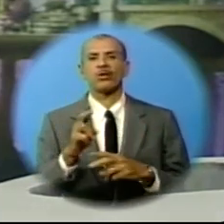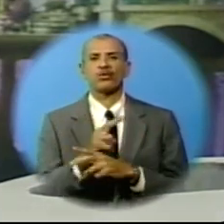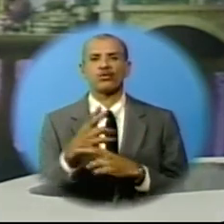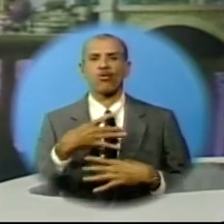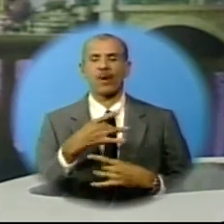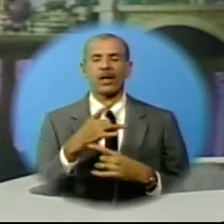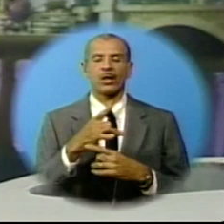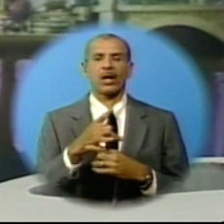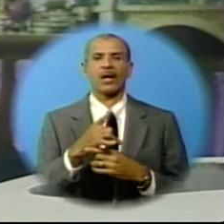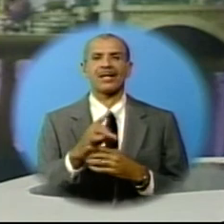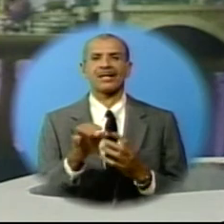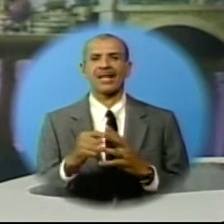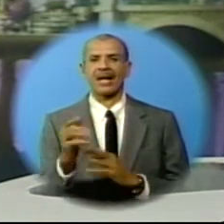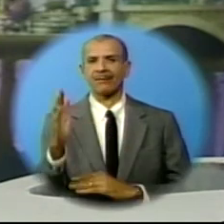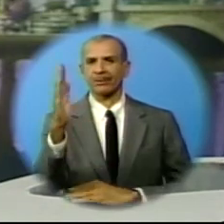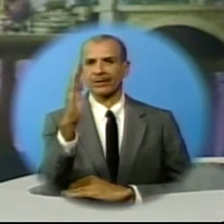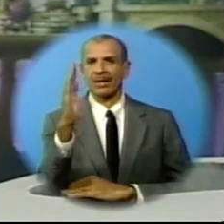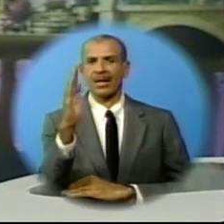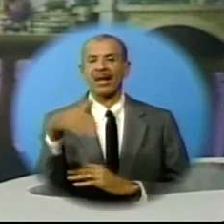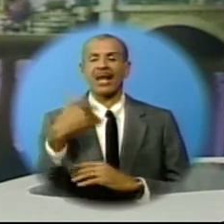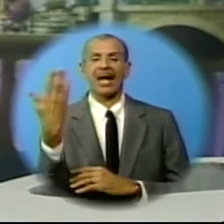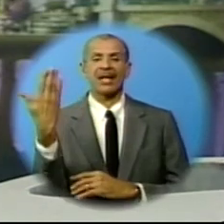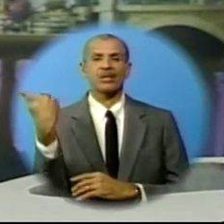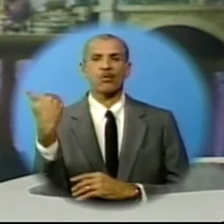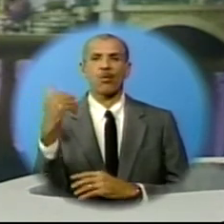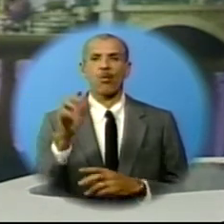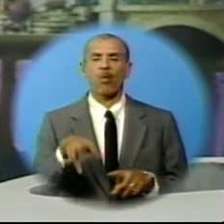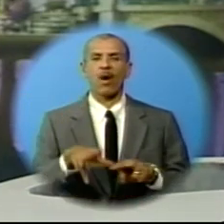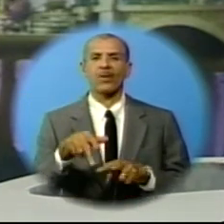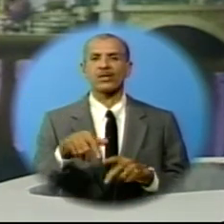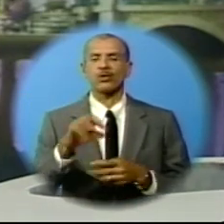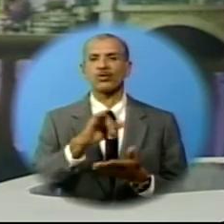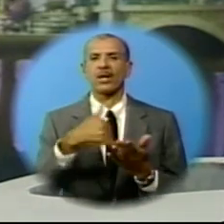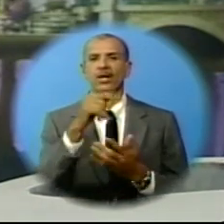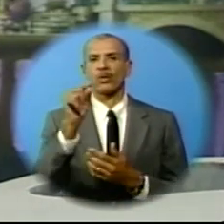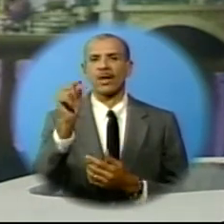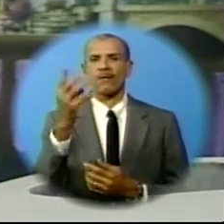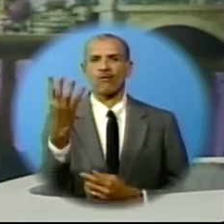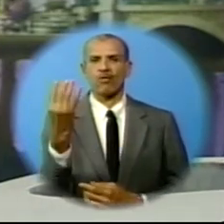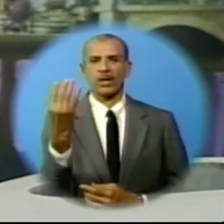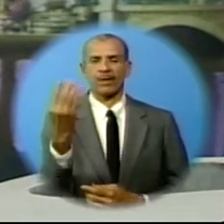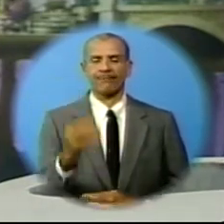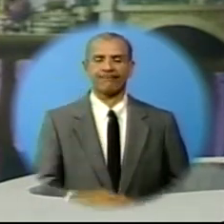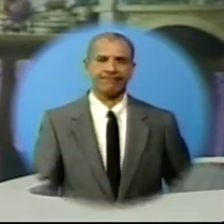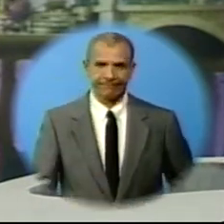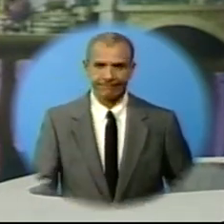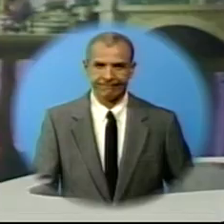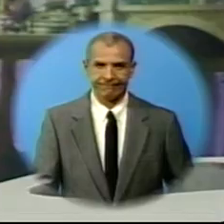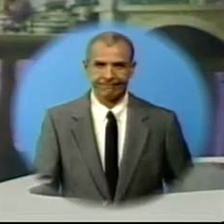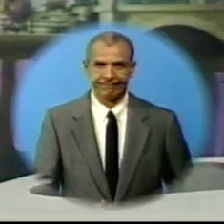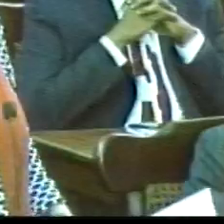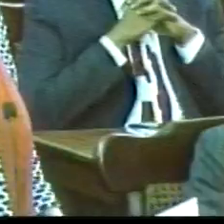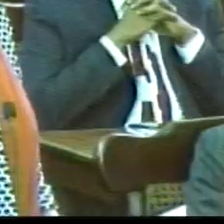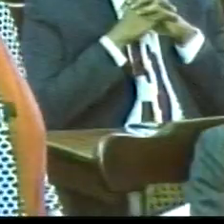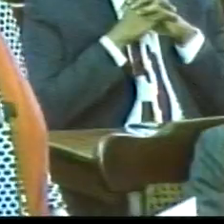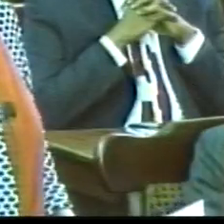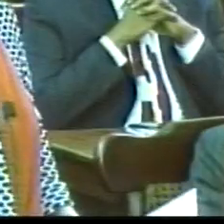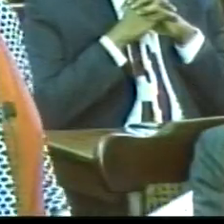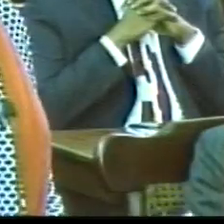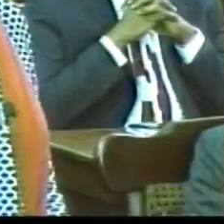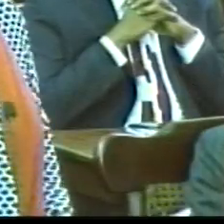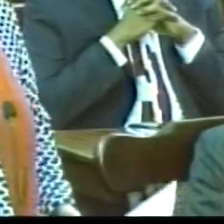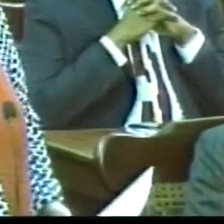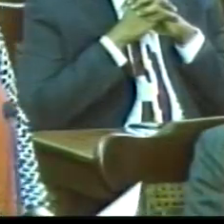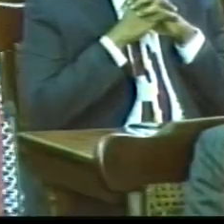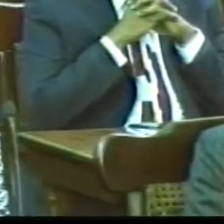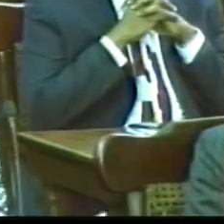at midday. The last walk by the opposition was held in July 2014. This is not about blue or